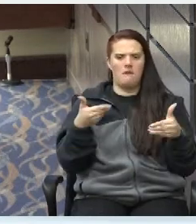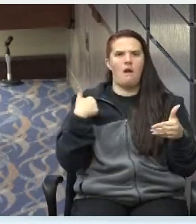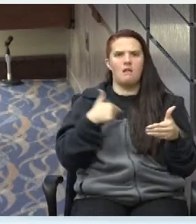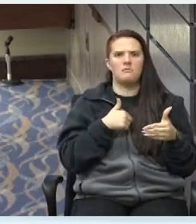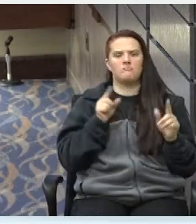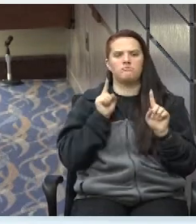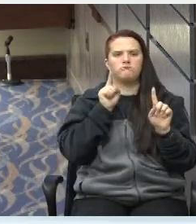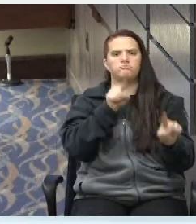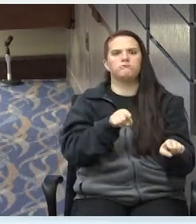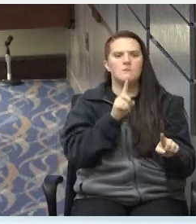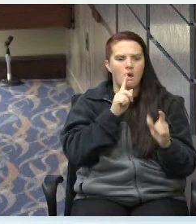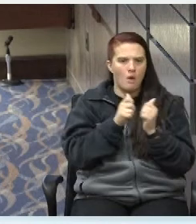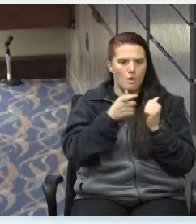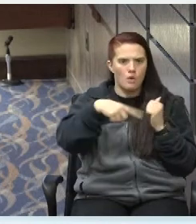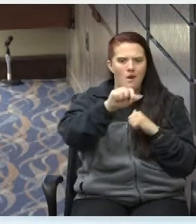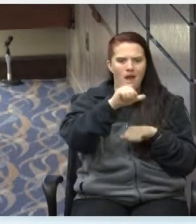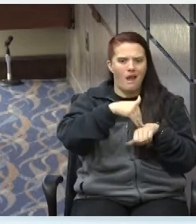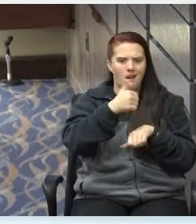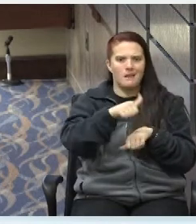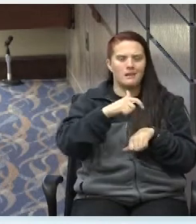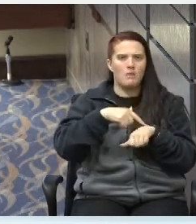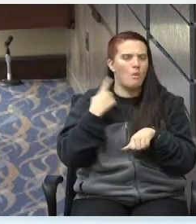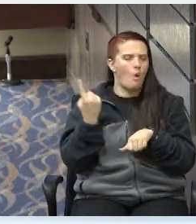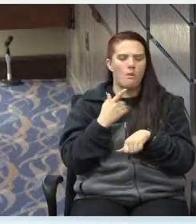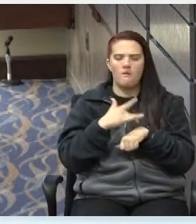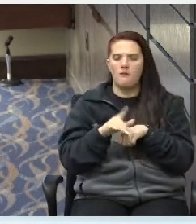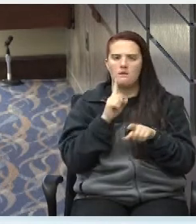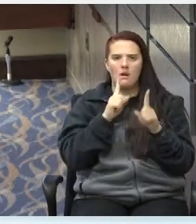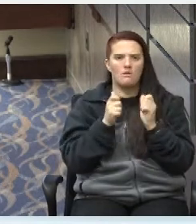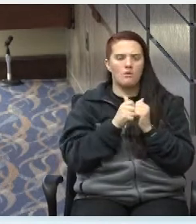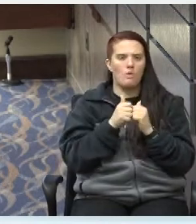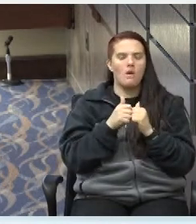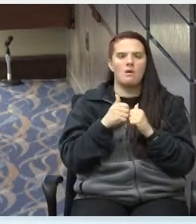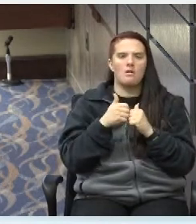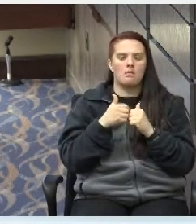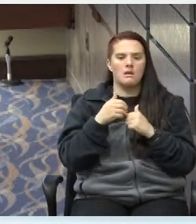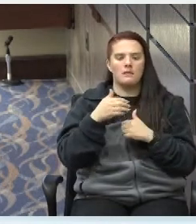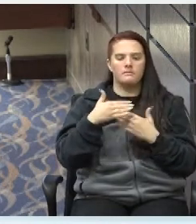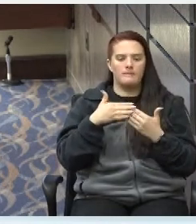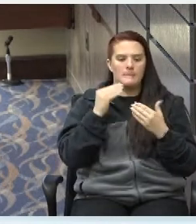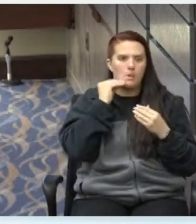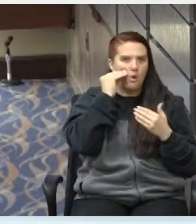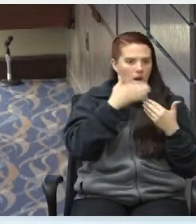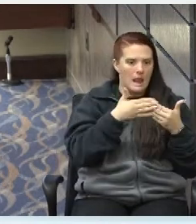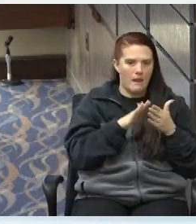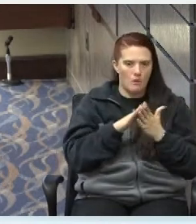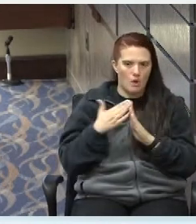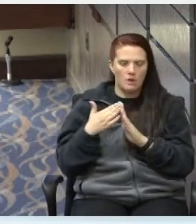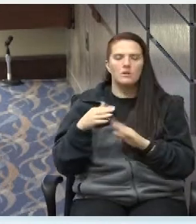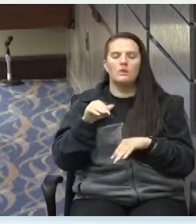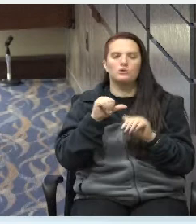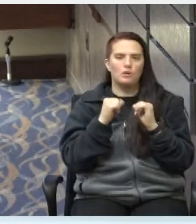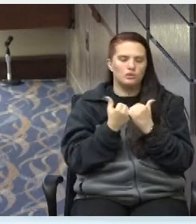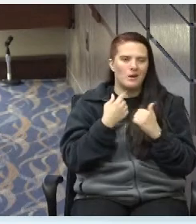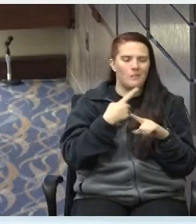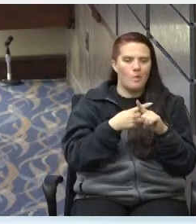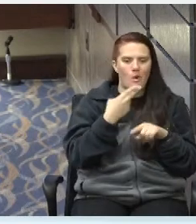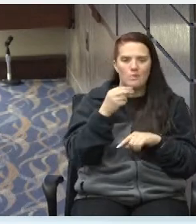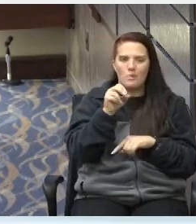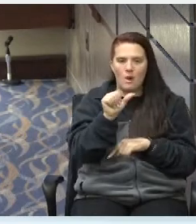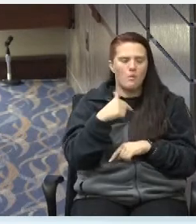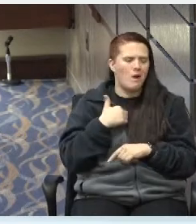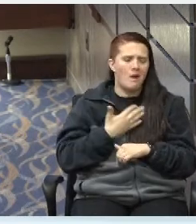at any time. We're always available to come to talk to neighborhood associations or homeowners associations. We'll happily